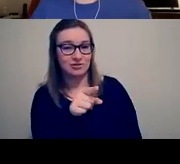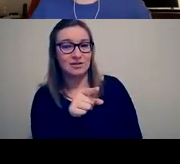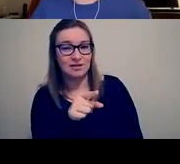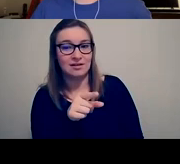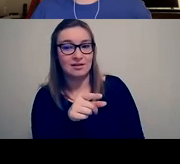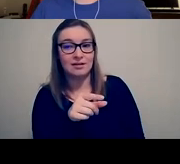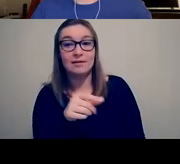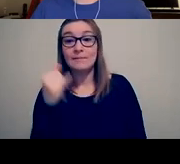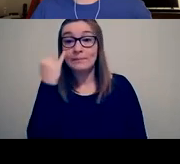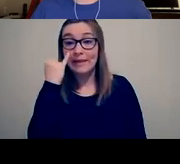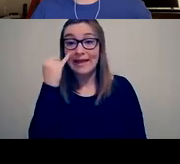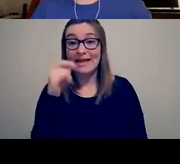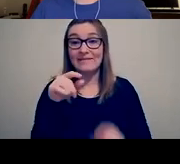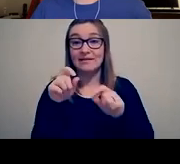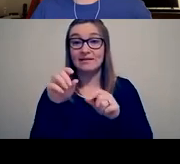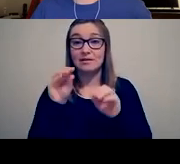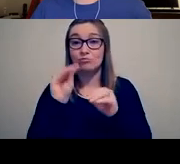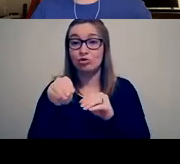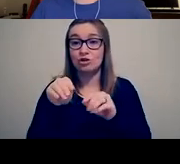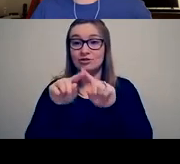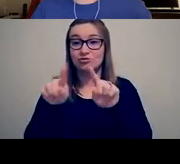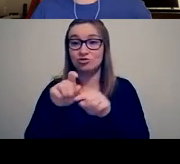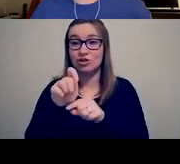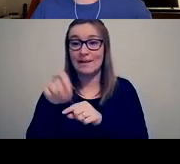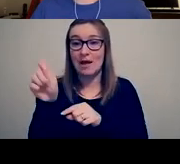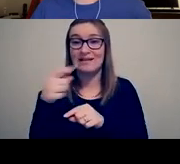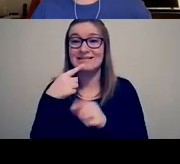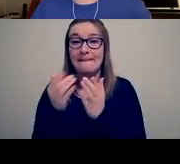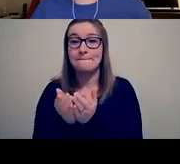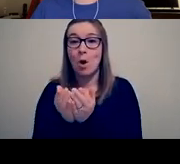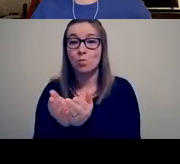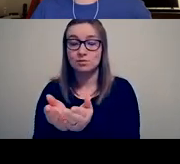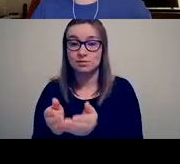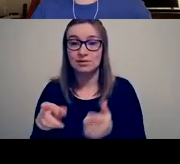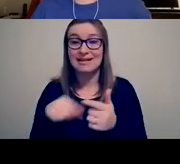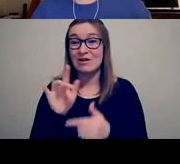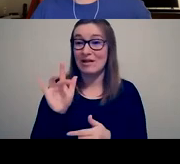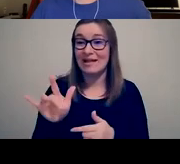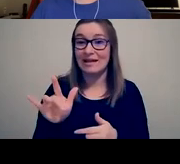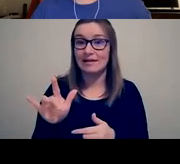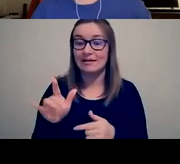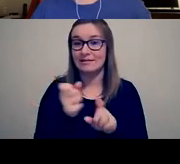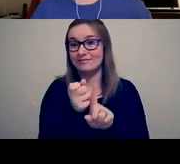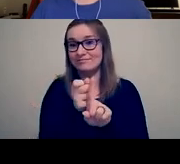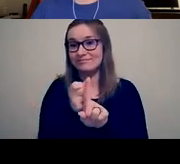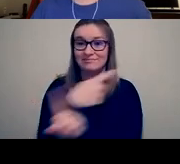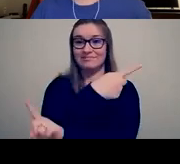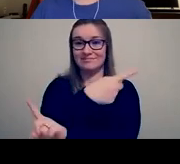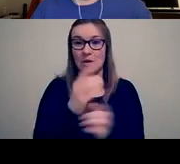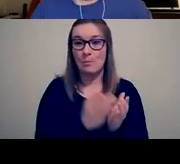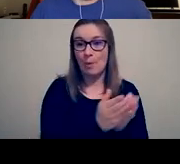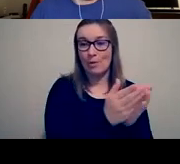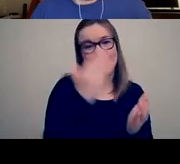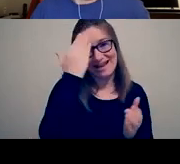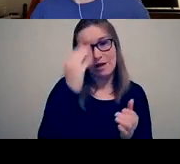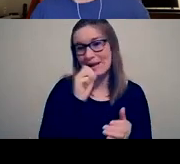What if I put in a checkbox here that said boats and you just clicked it and all of a sudden, bam, we're in the boats page. I know it shouldn't have been there, but